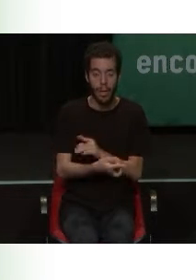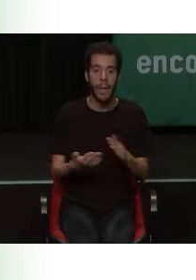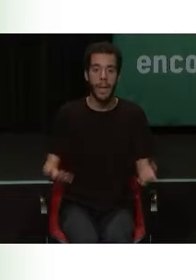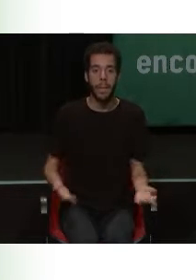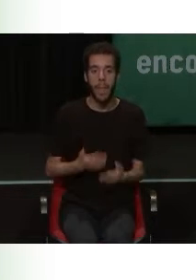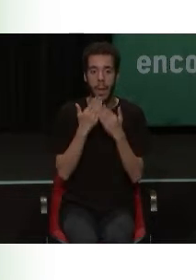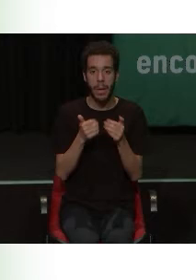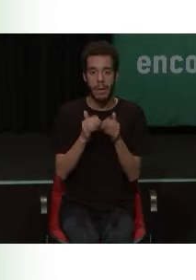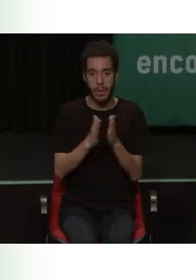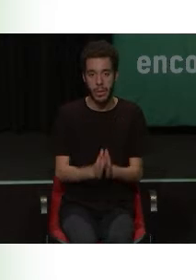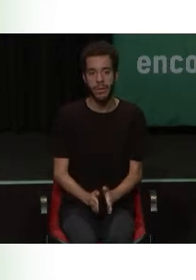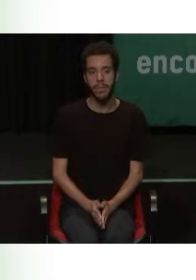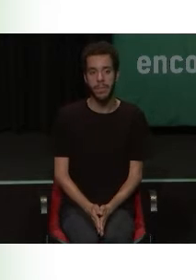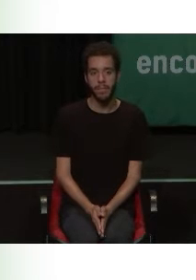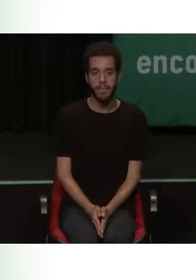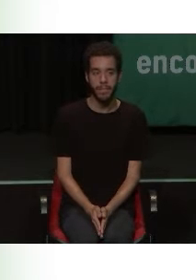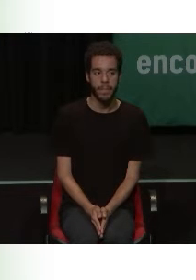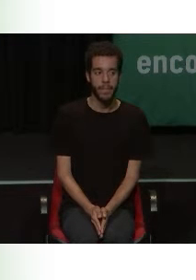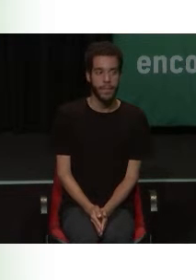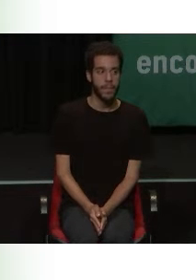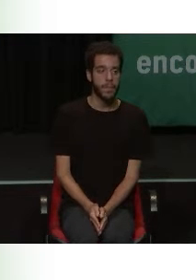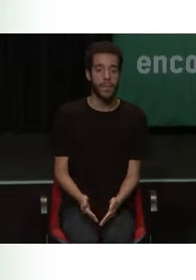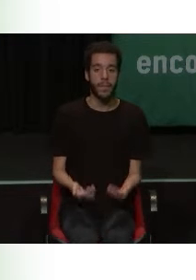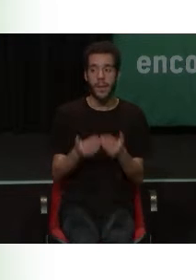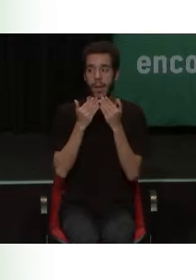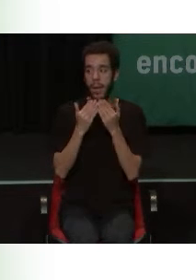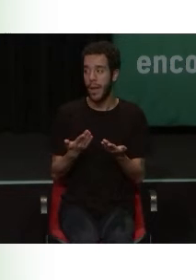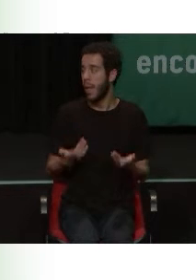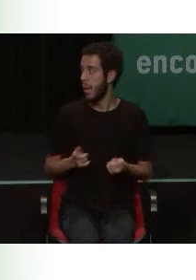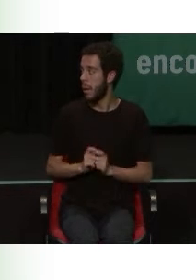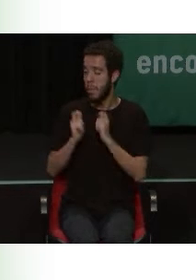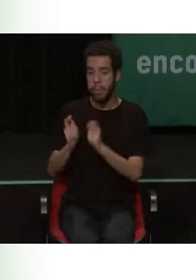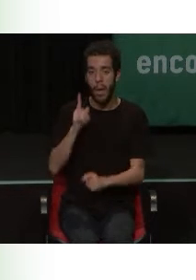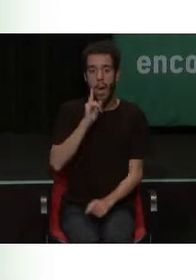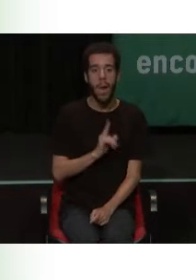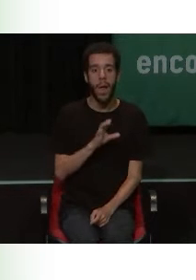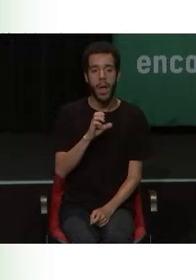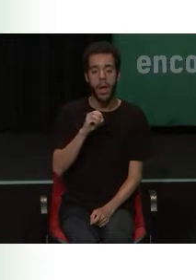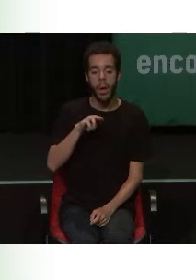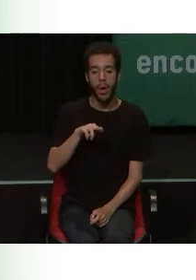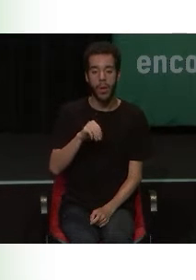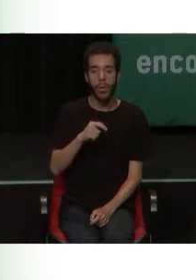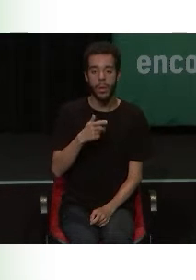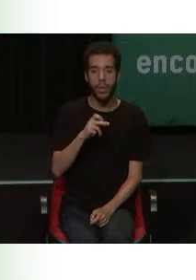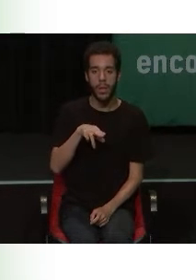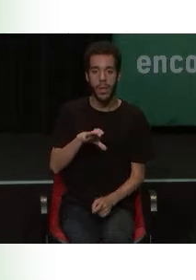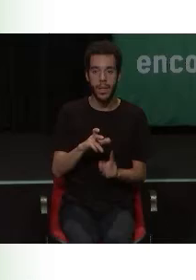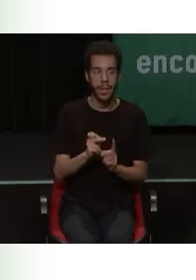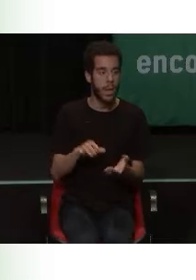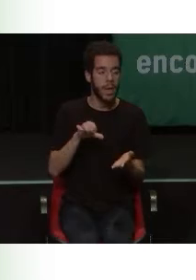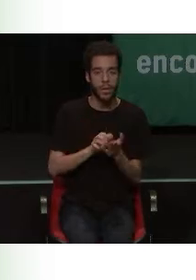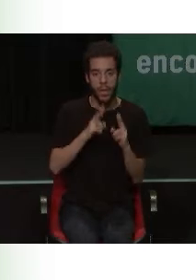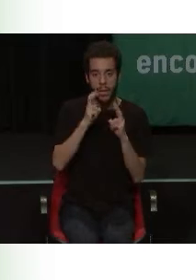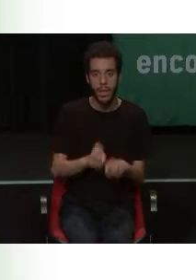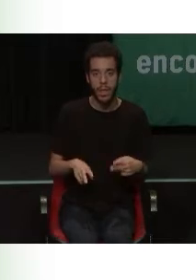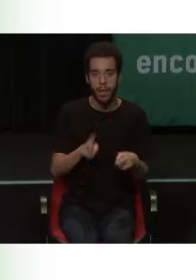Thank you. Obrigada, Ricardo. Thank you, Ricardo. I would now like to hand the floor to